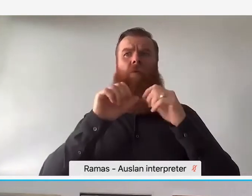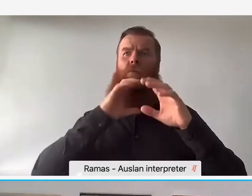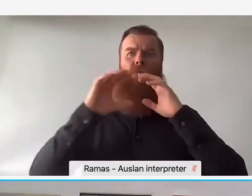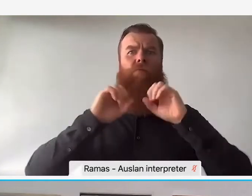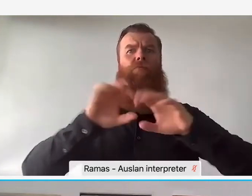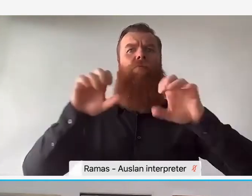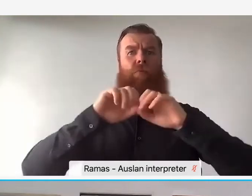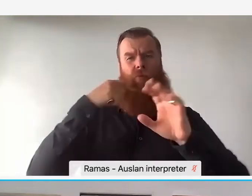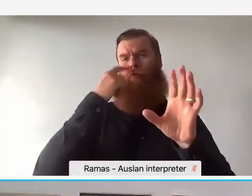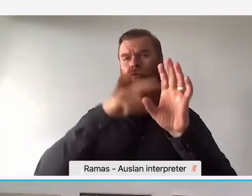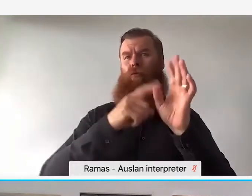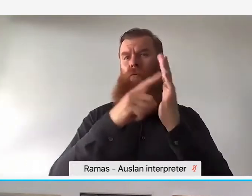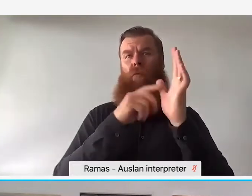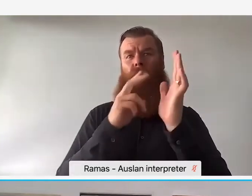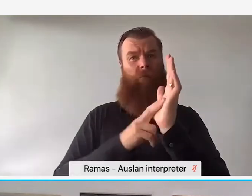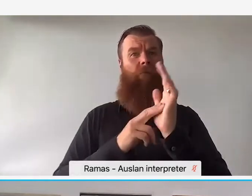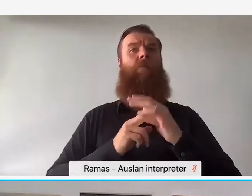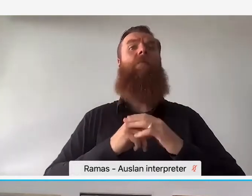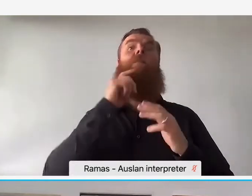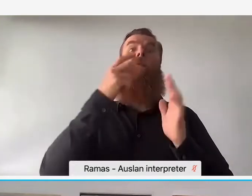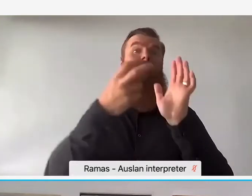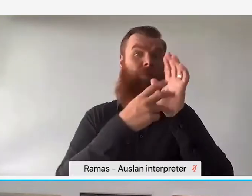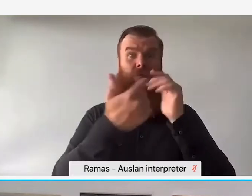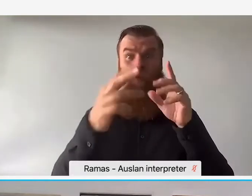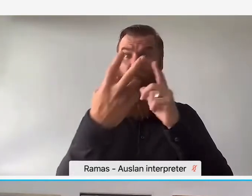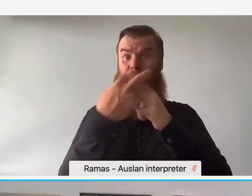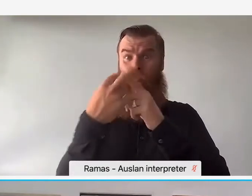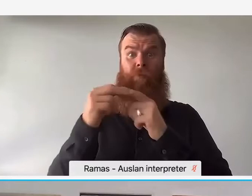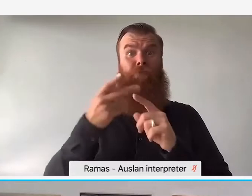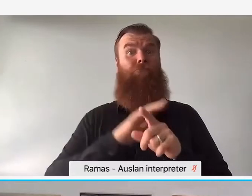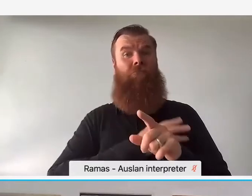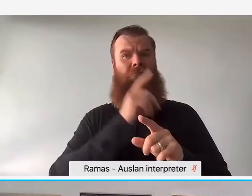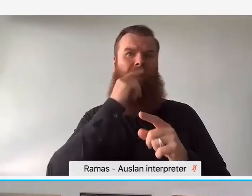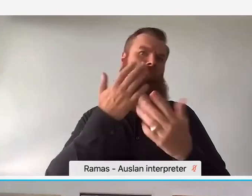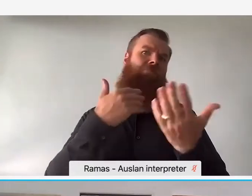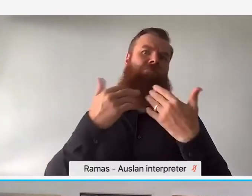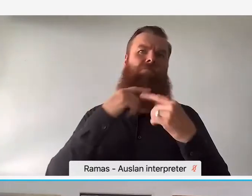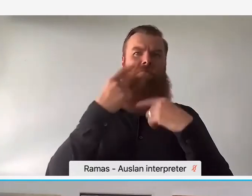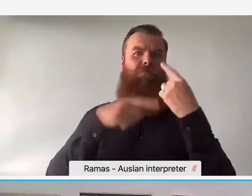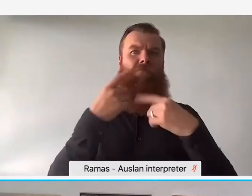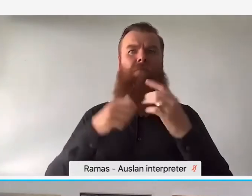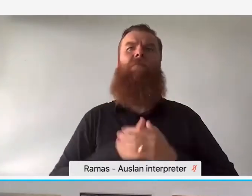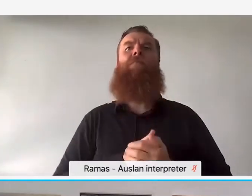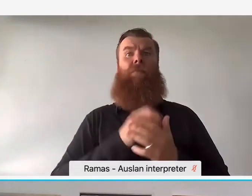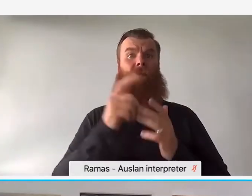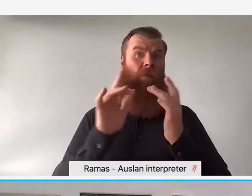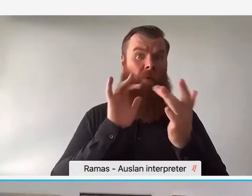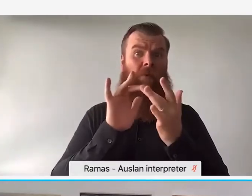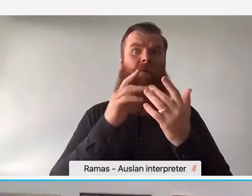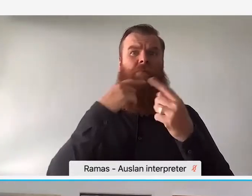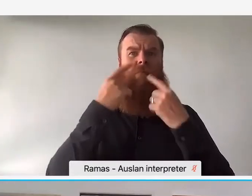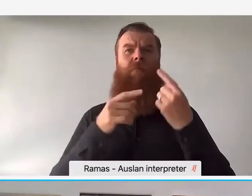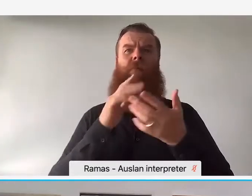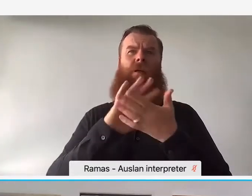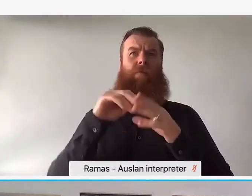and then register if that's something that's of interest for you. The contact details, including our contact details